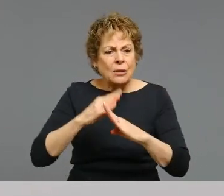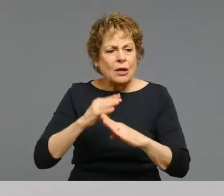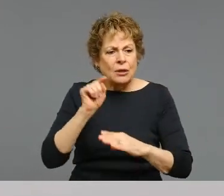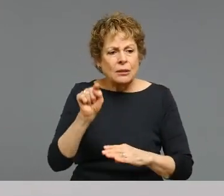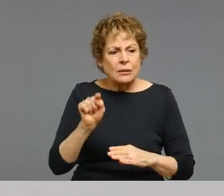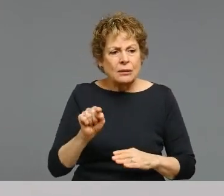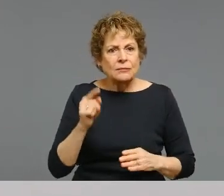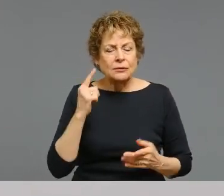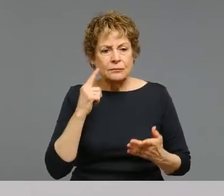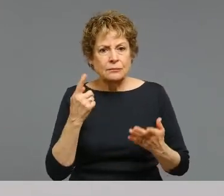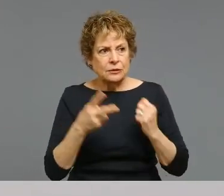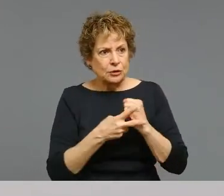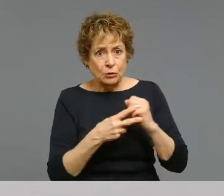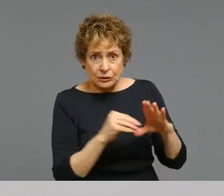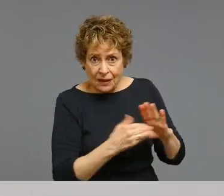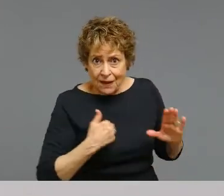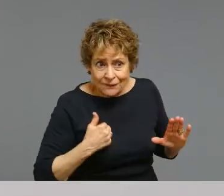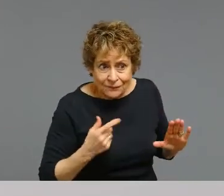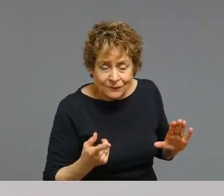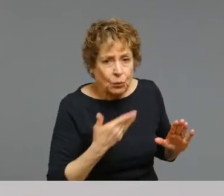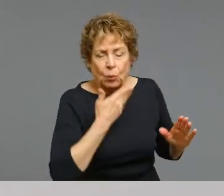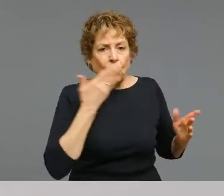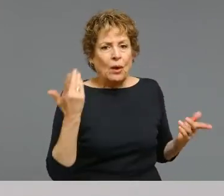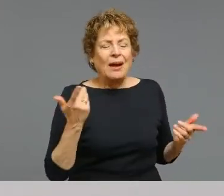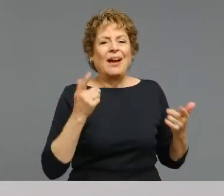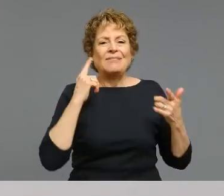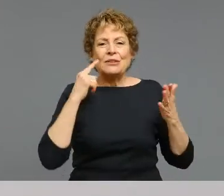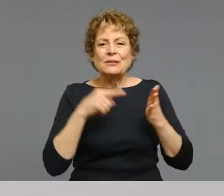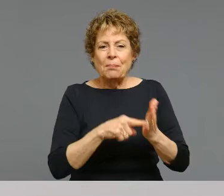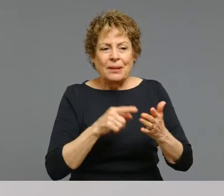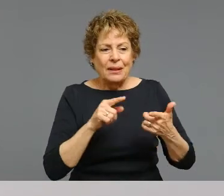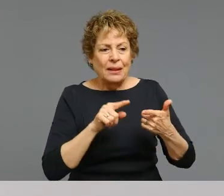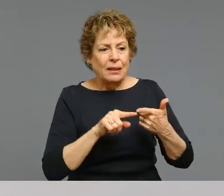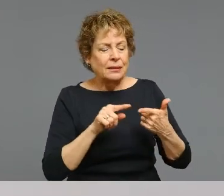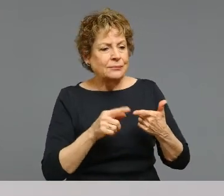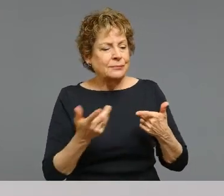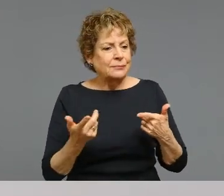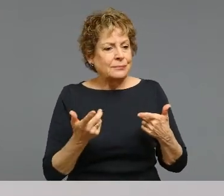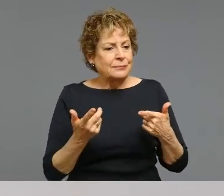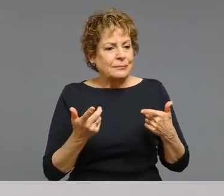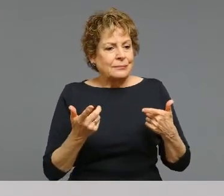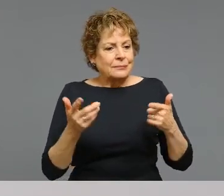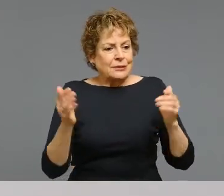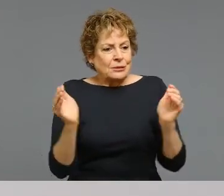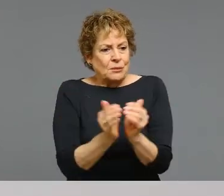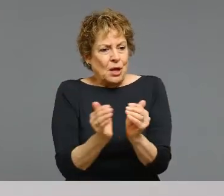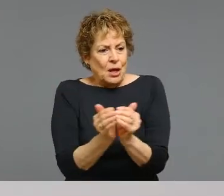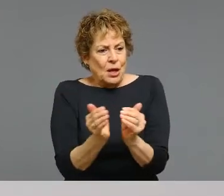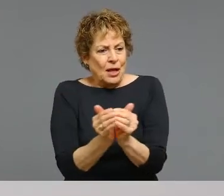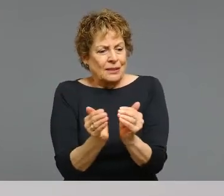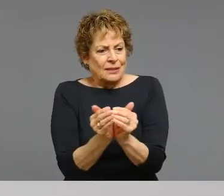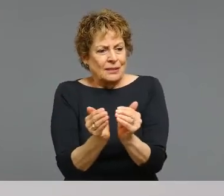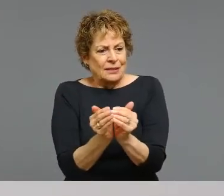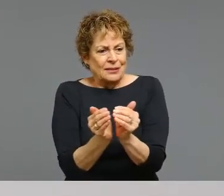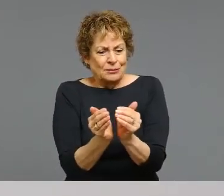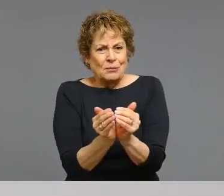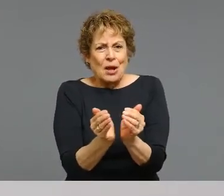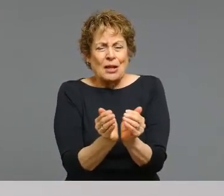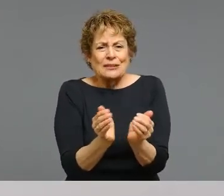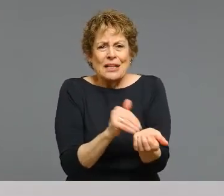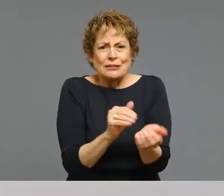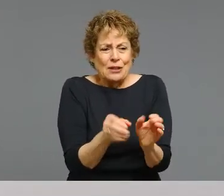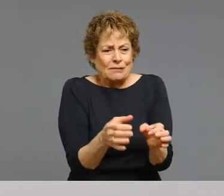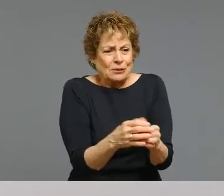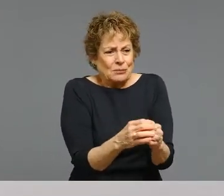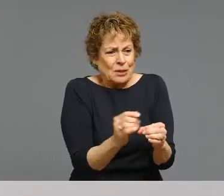of the sizes. So if a small practice who primarily treats pediatrics wants to provide Pfizer,